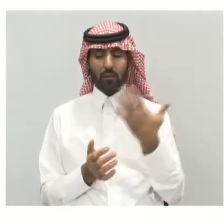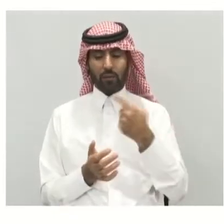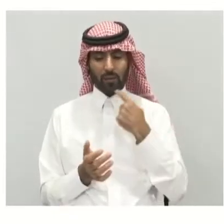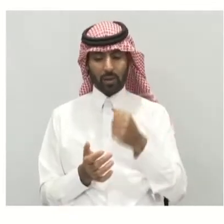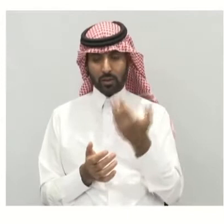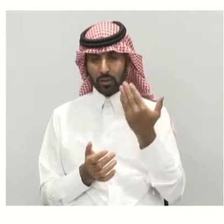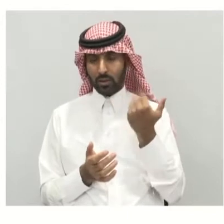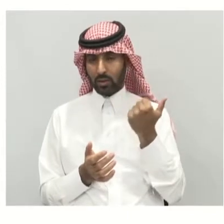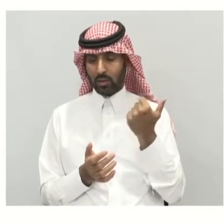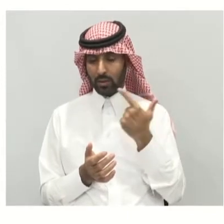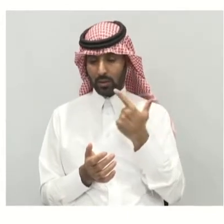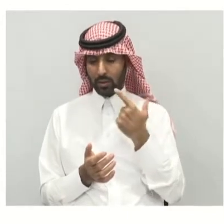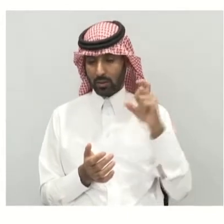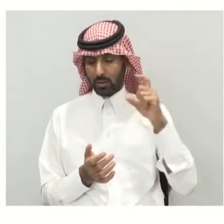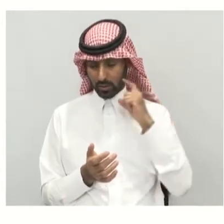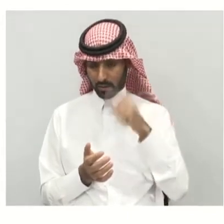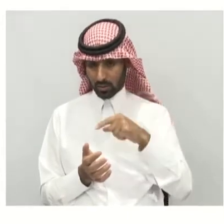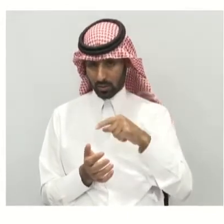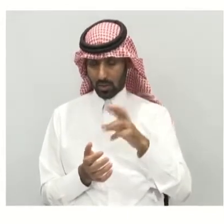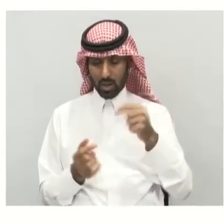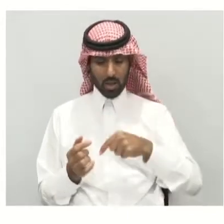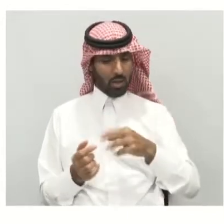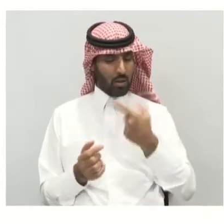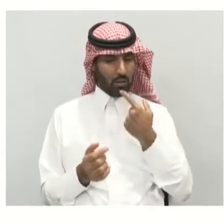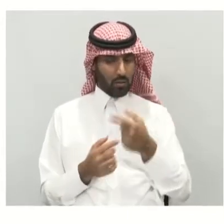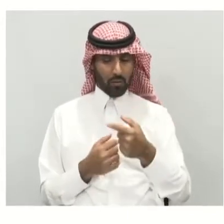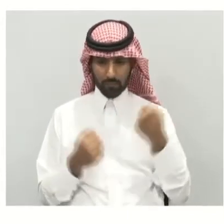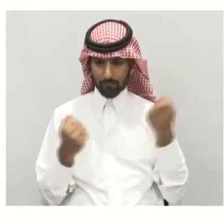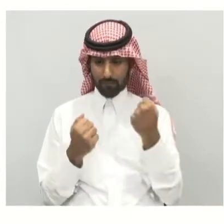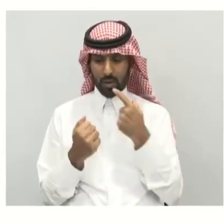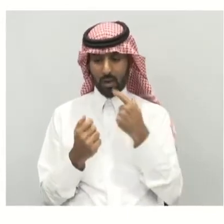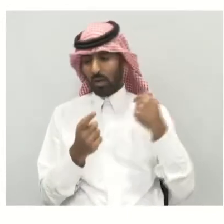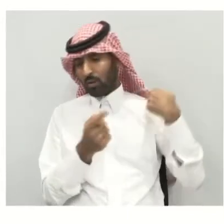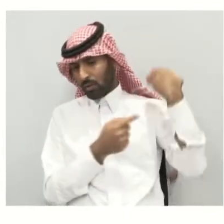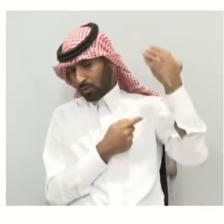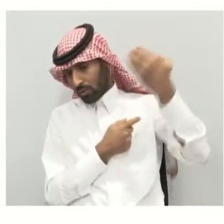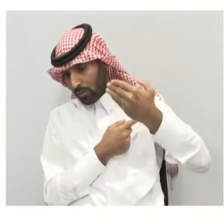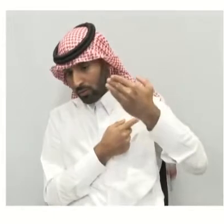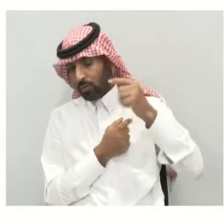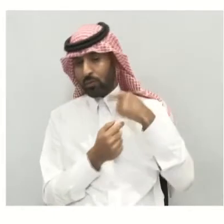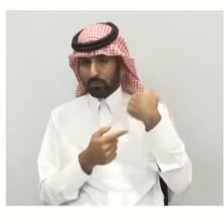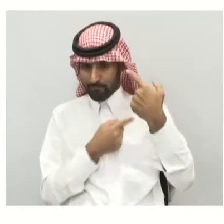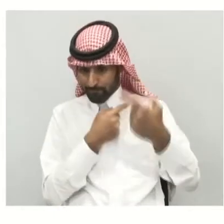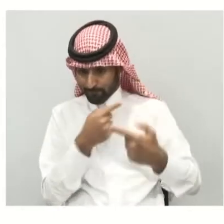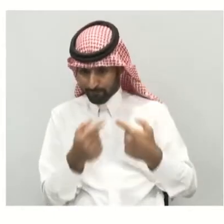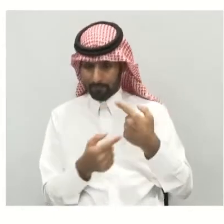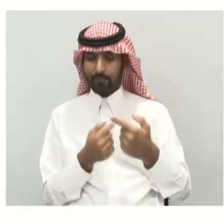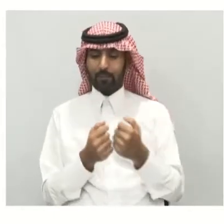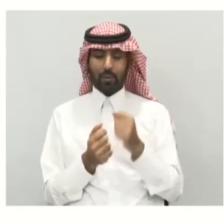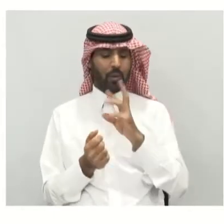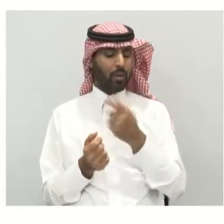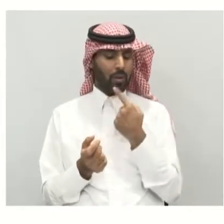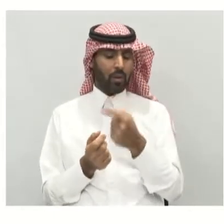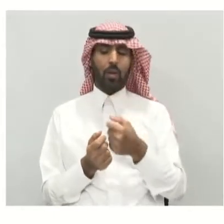situation. Like, what is the sentences he gave us? He has exercised since September. He has exercised